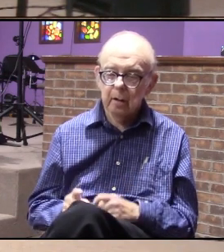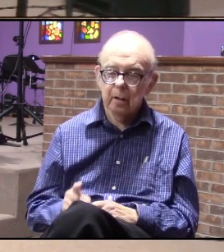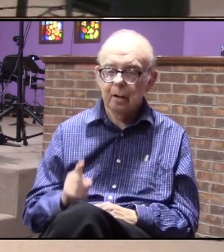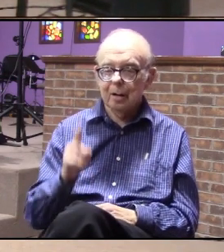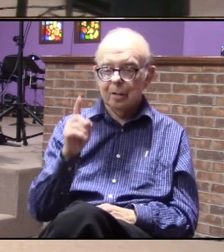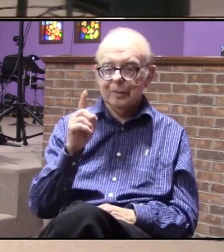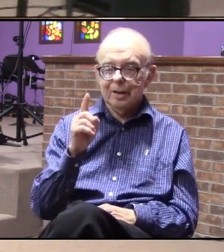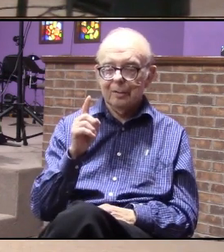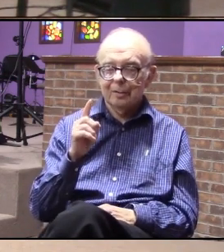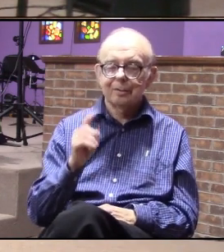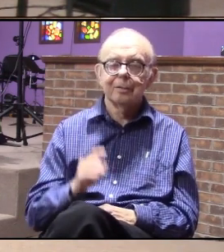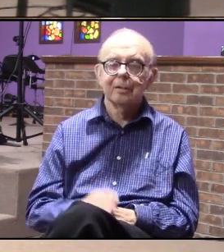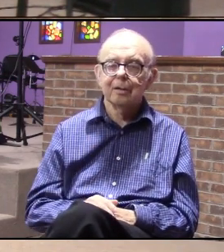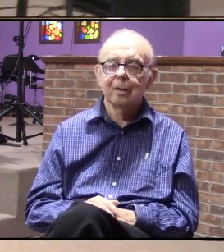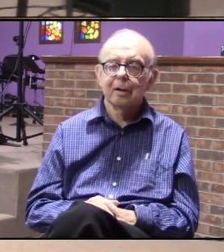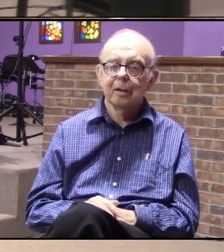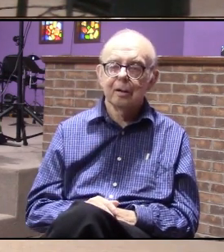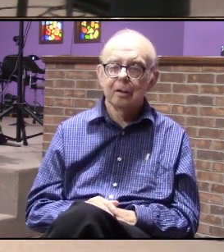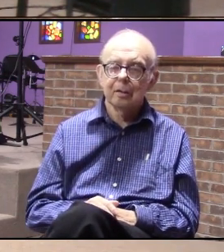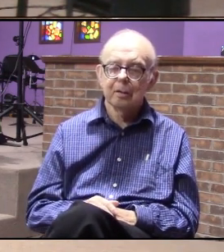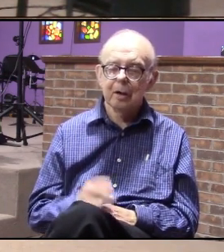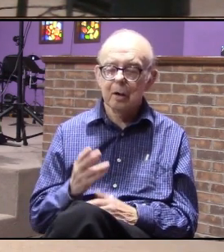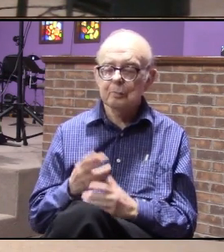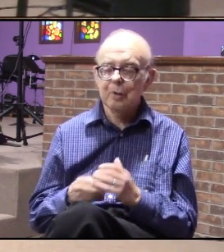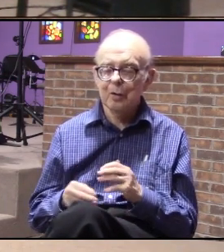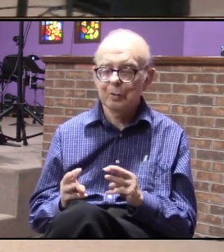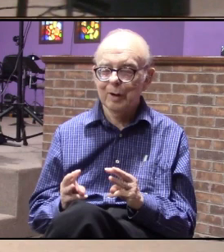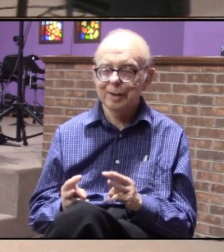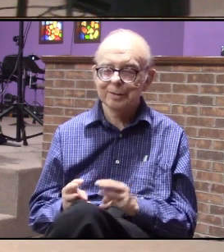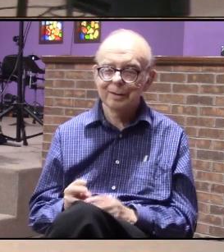hill both ways,